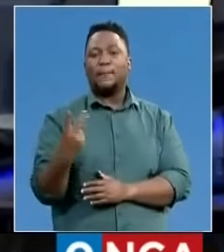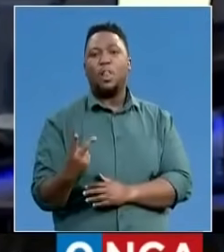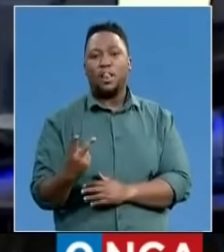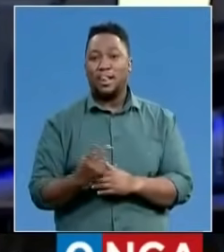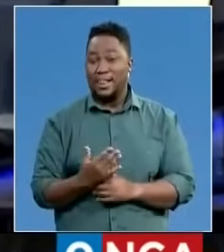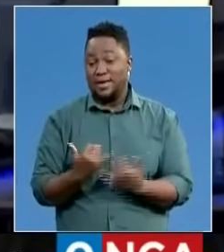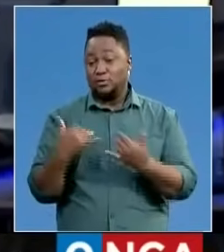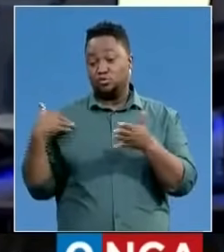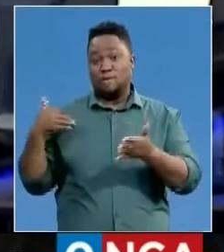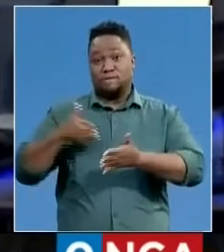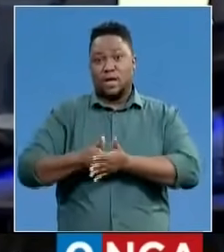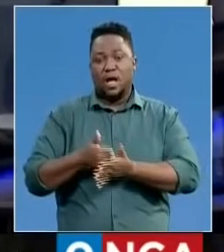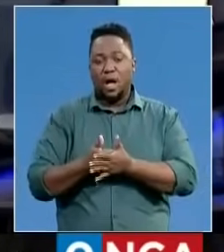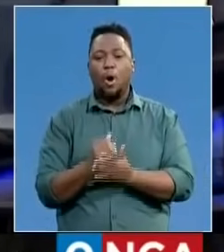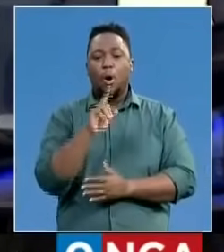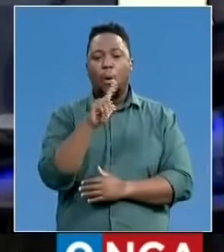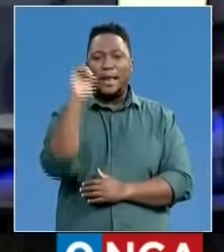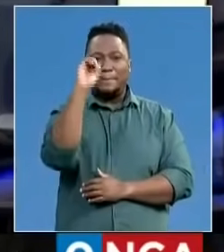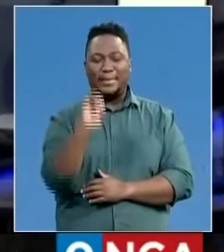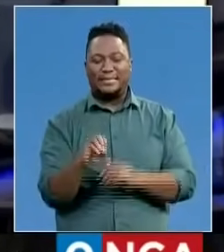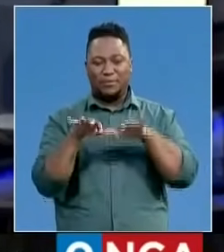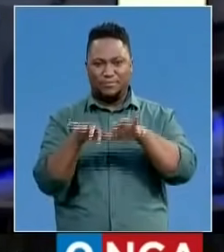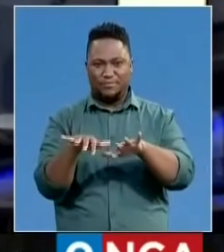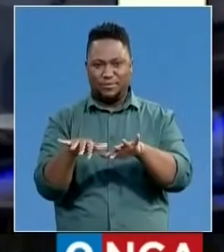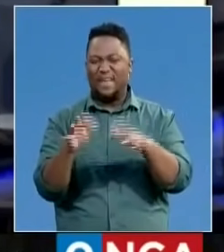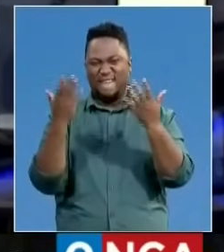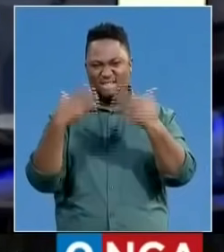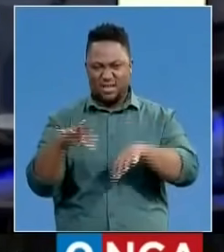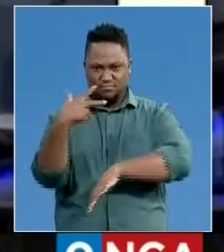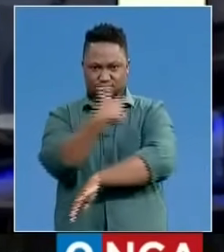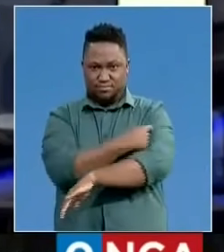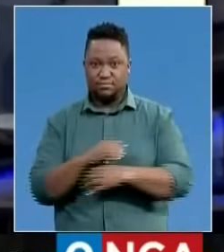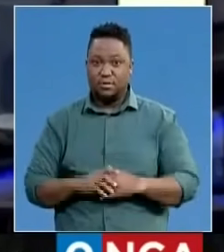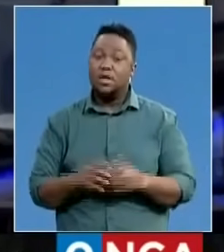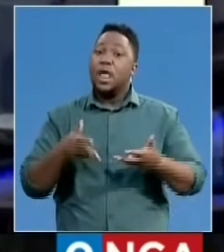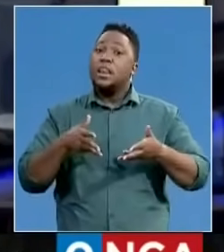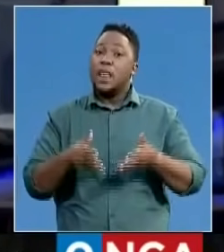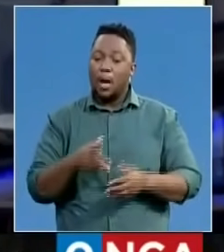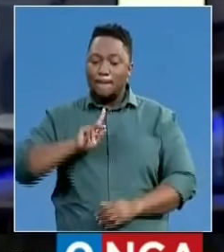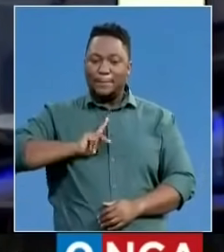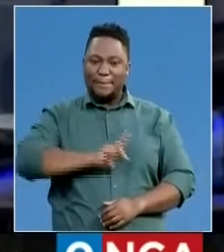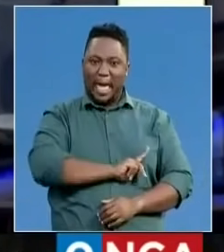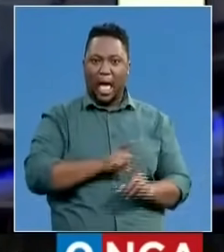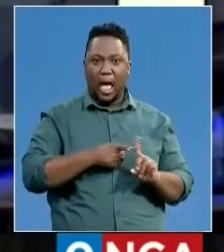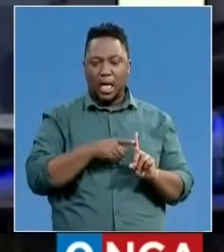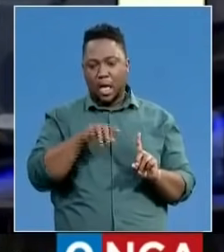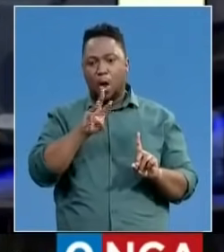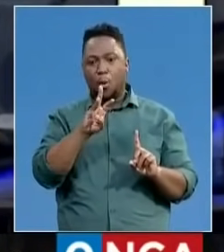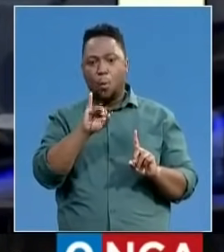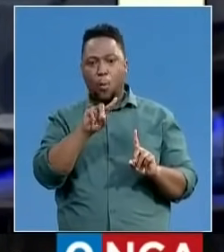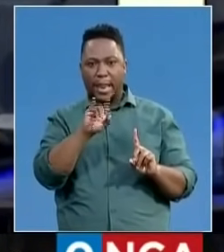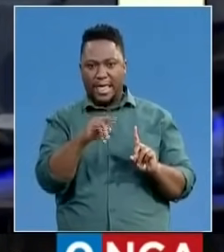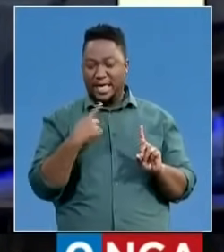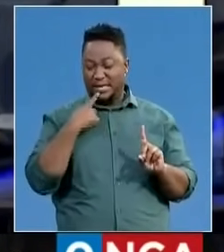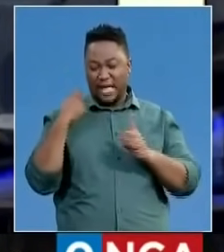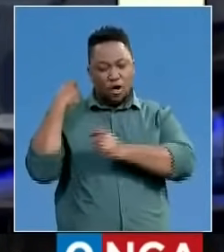1% of the country's population, have been vaccinated. That's nationwide. Western Cape Premier Alan Winde says sites will be set up at old age homes and